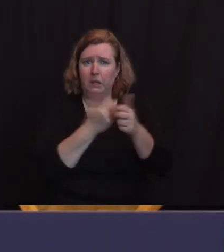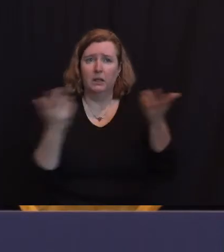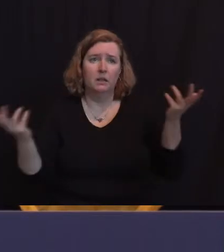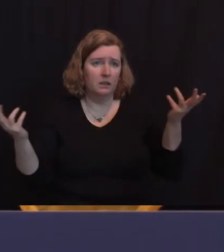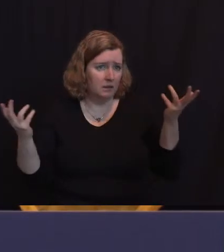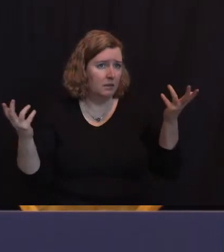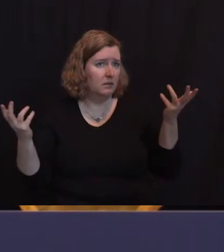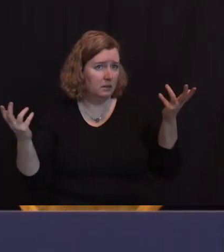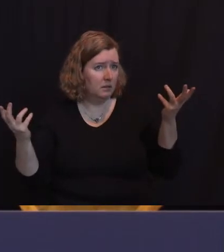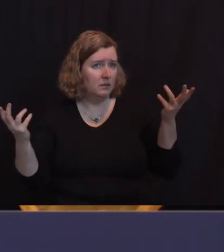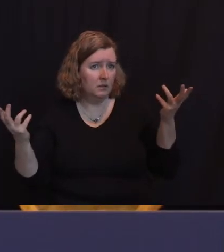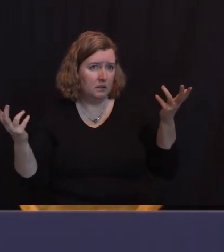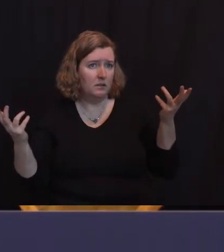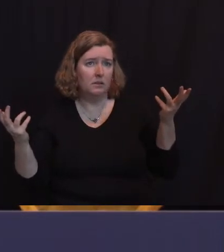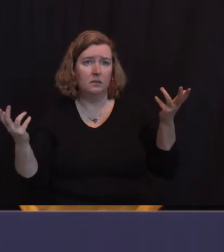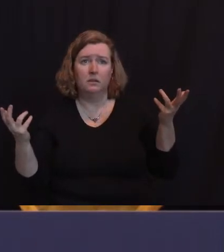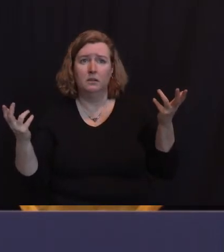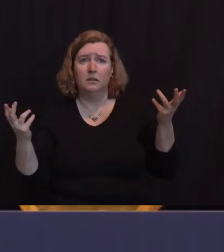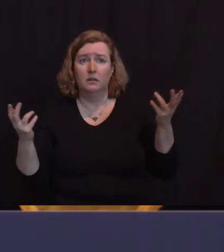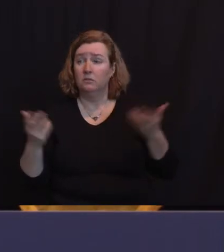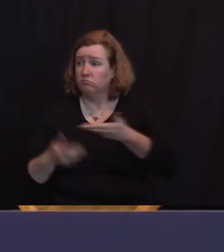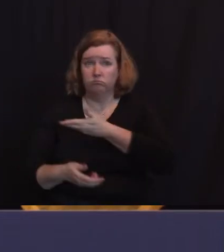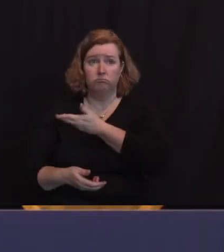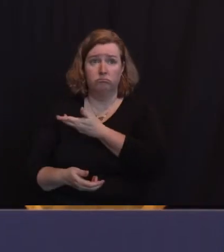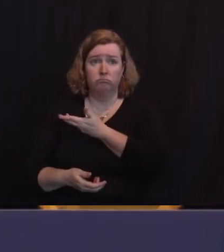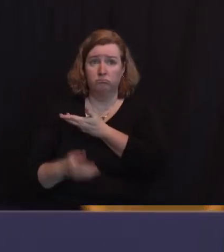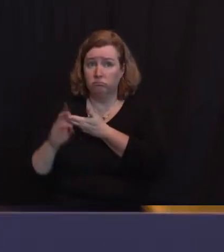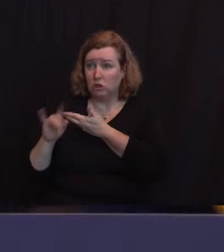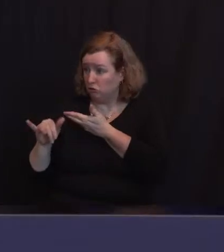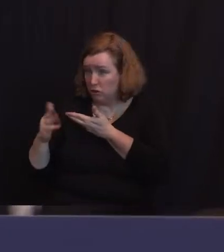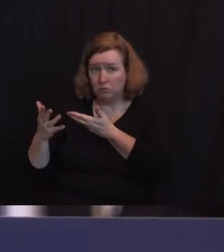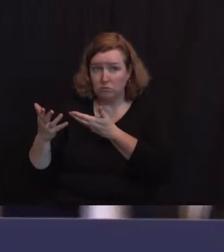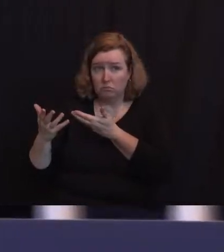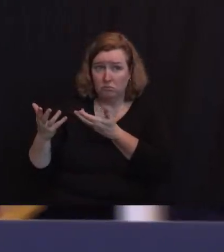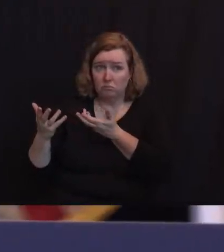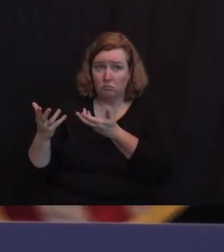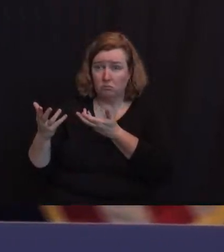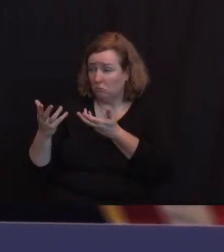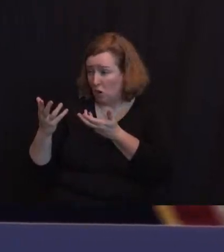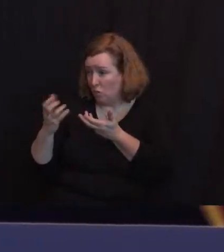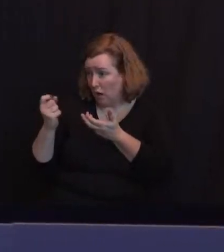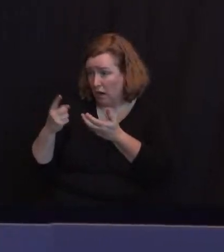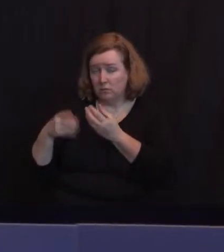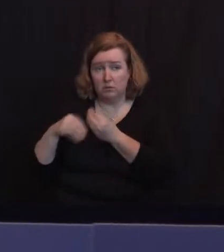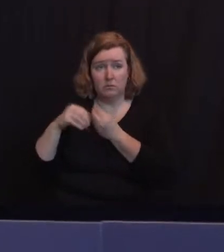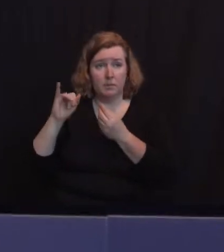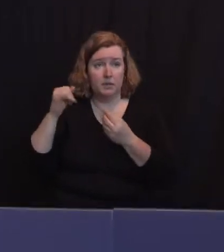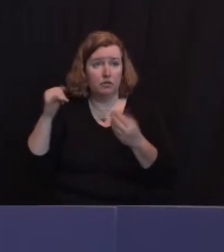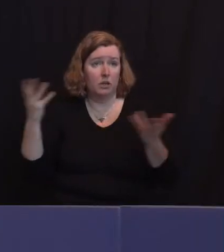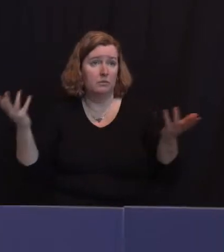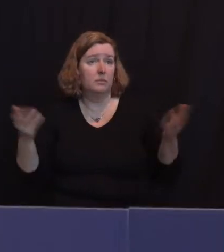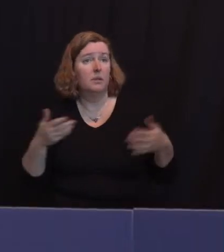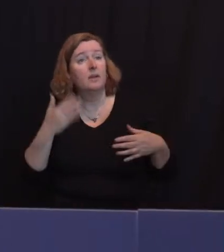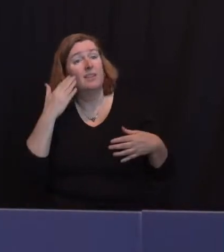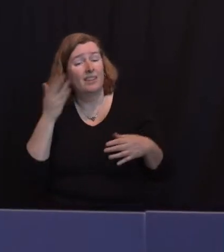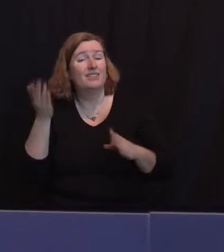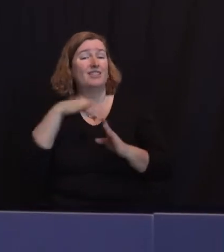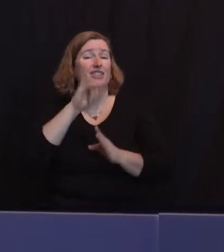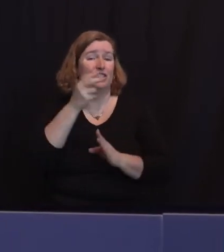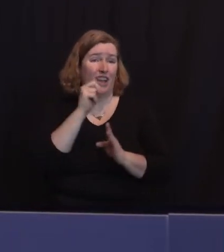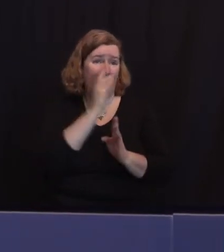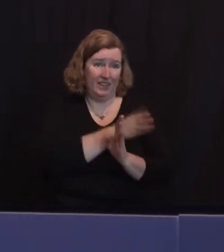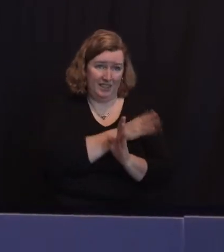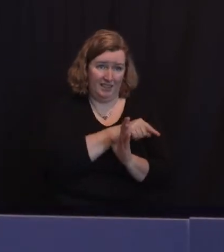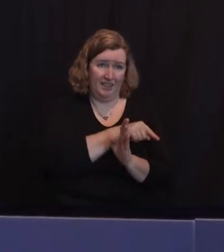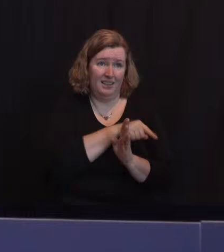any color on that, or do you want to hit J&J first, Judy? Well, I think we have to realize that in January, we did have a